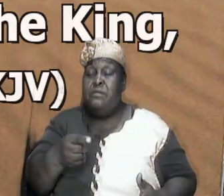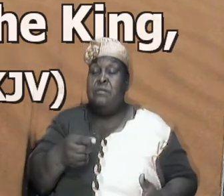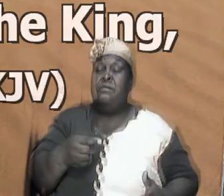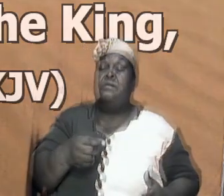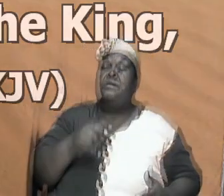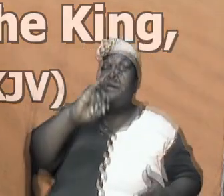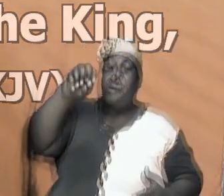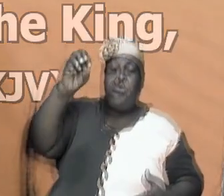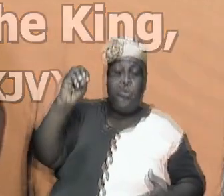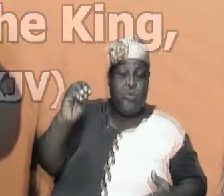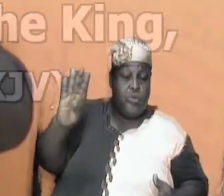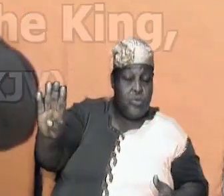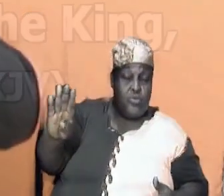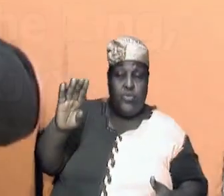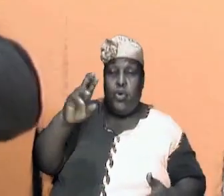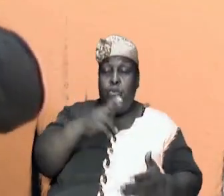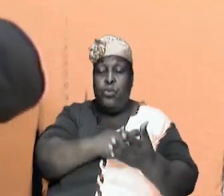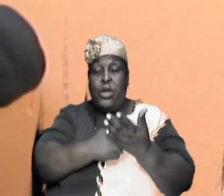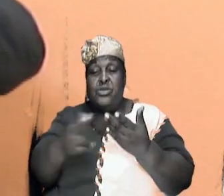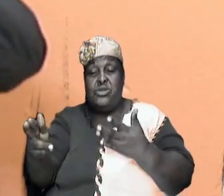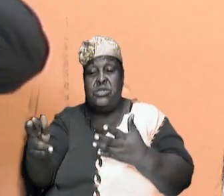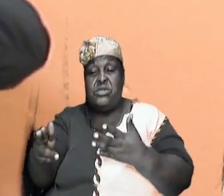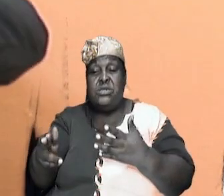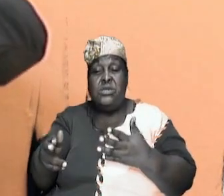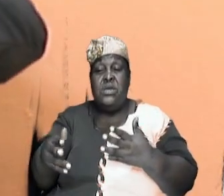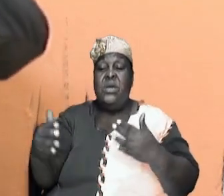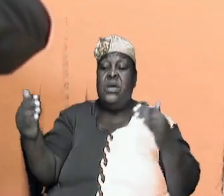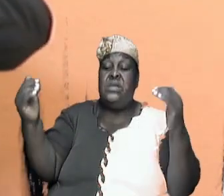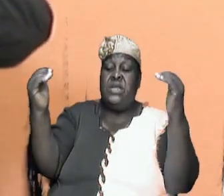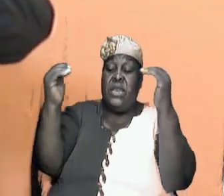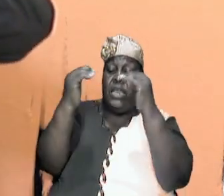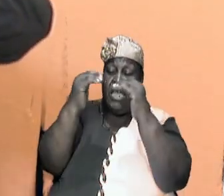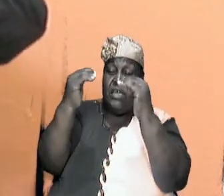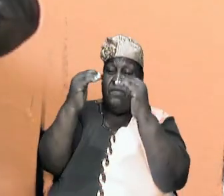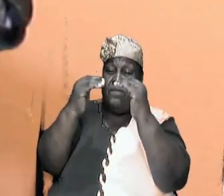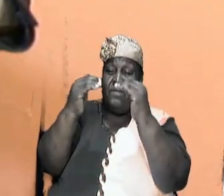Job was righteous. He was at a level